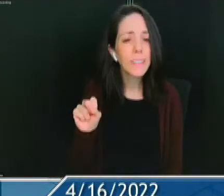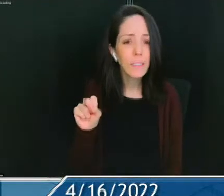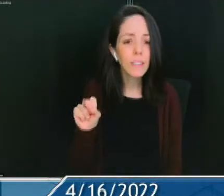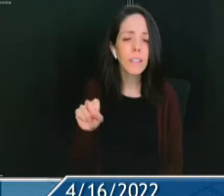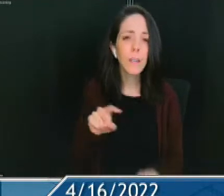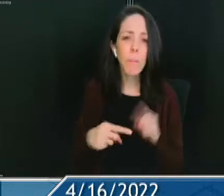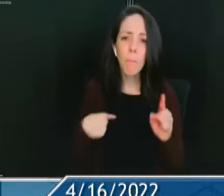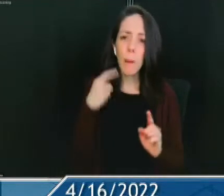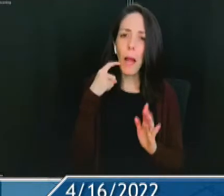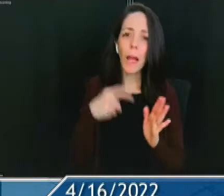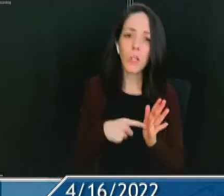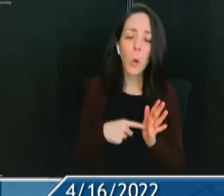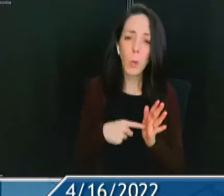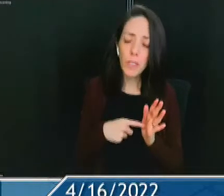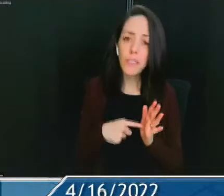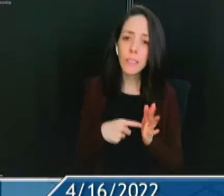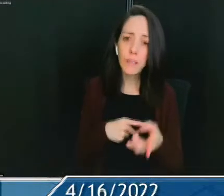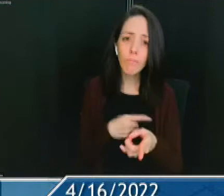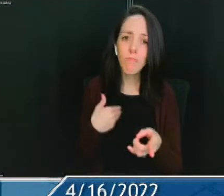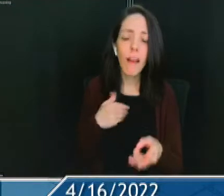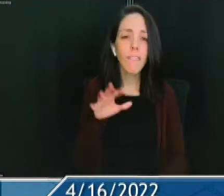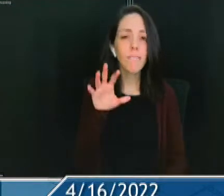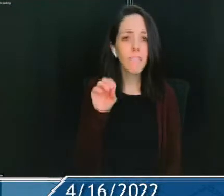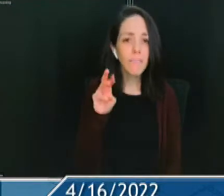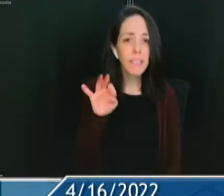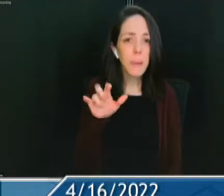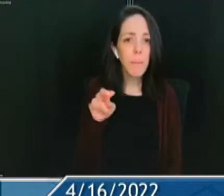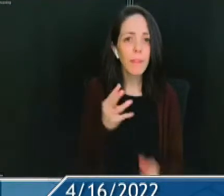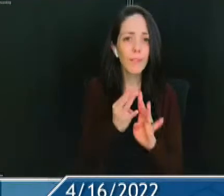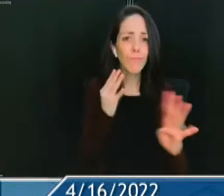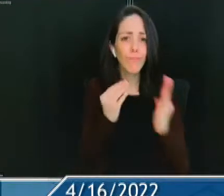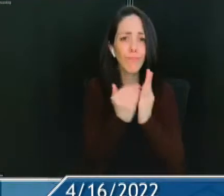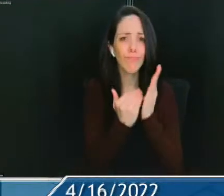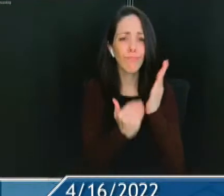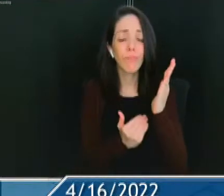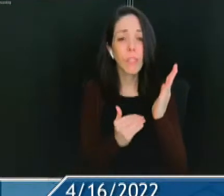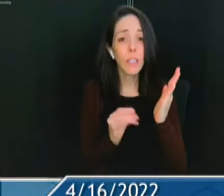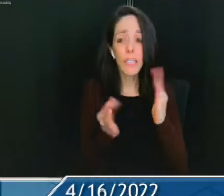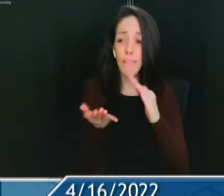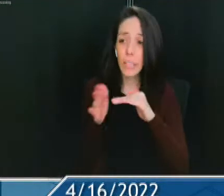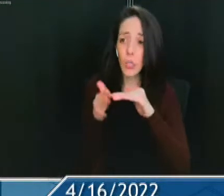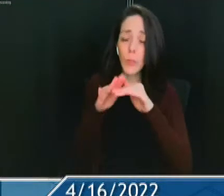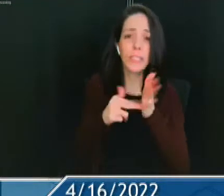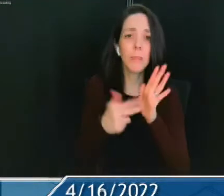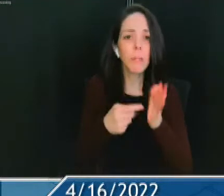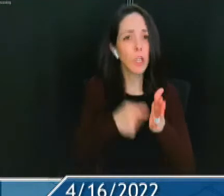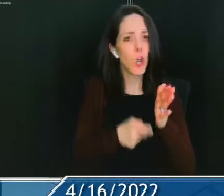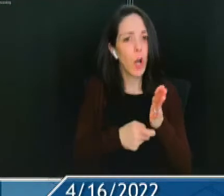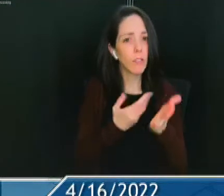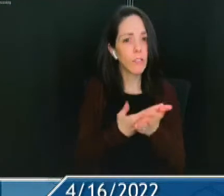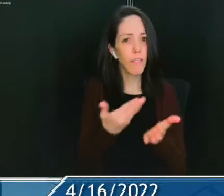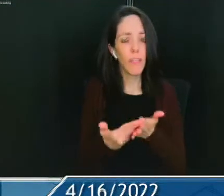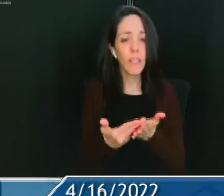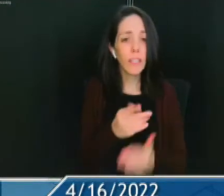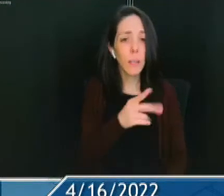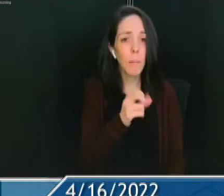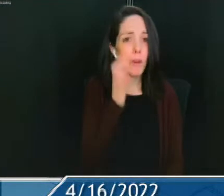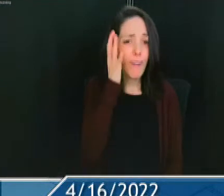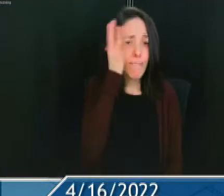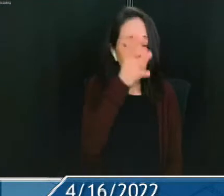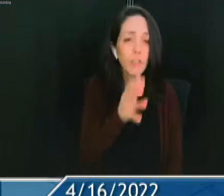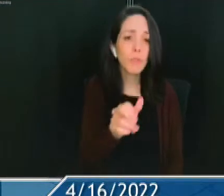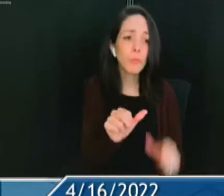in the backlog since 2019. That increase could push up the price tag of Parks' eventual sustainable